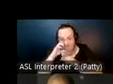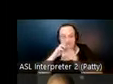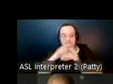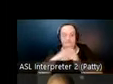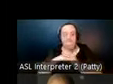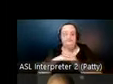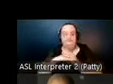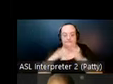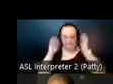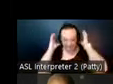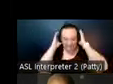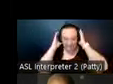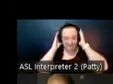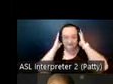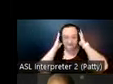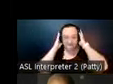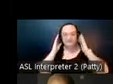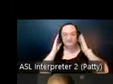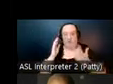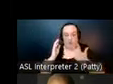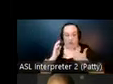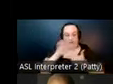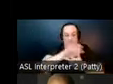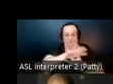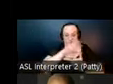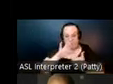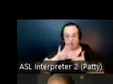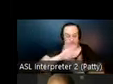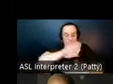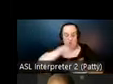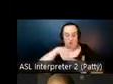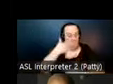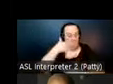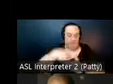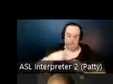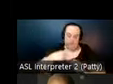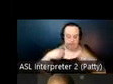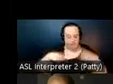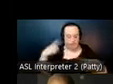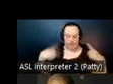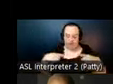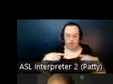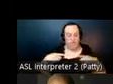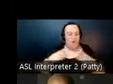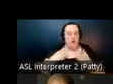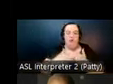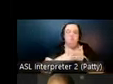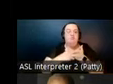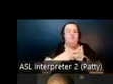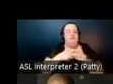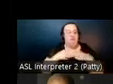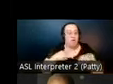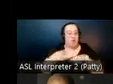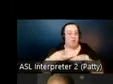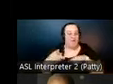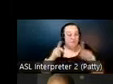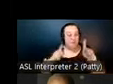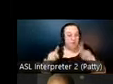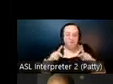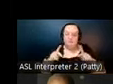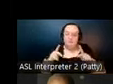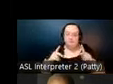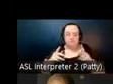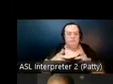The three branches are all composed of a cadre of preservation professionals, highly